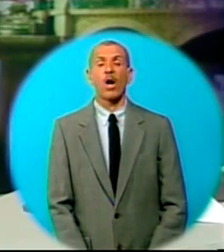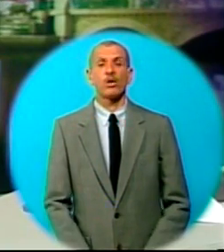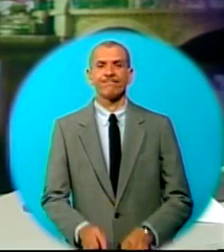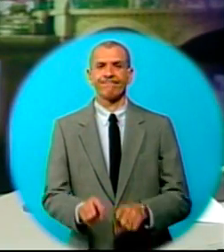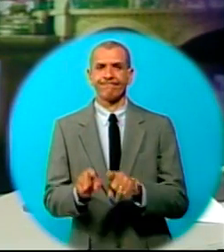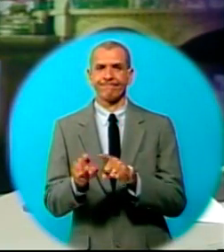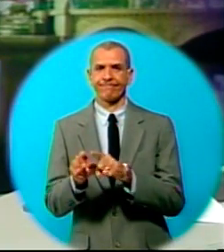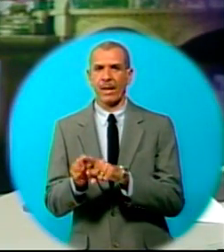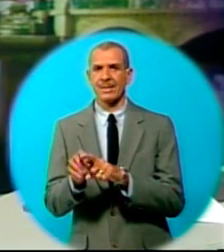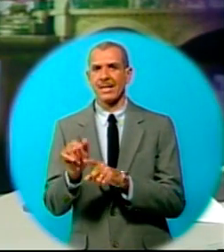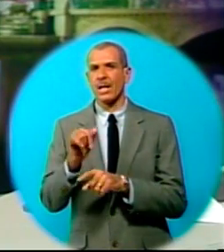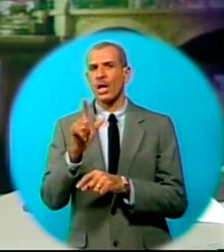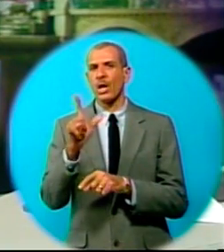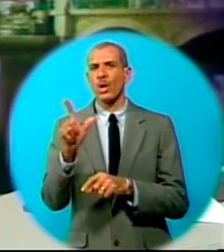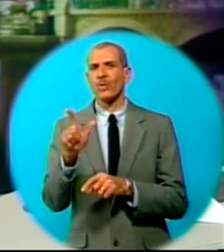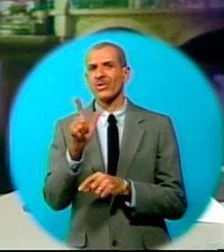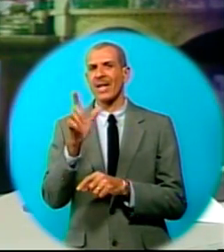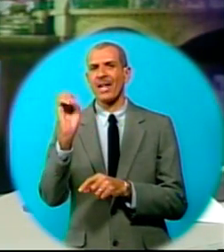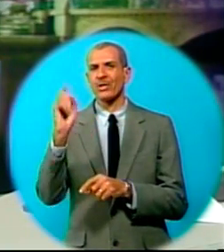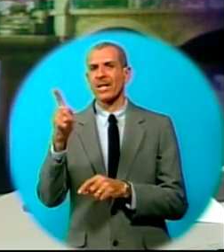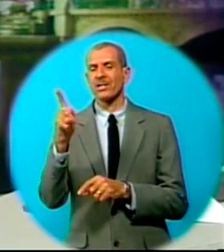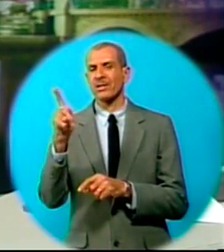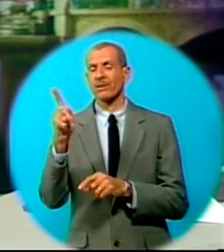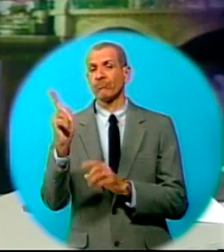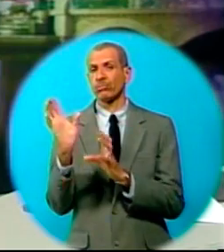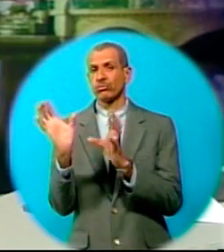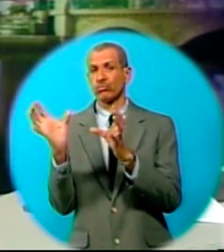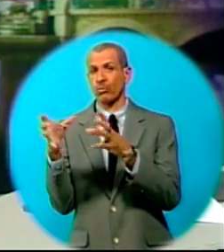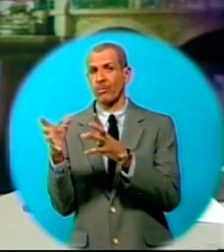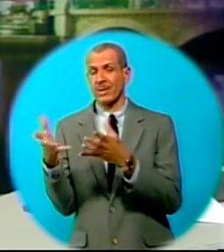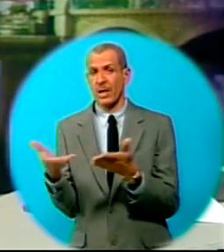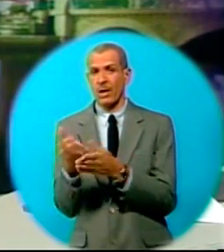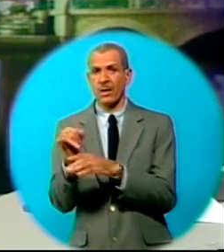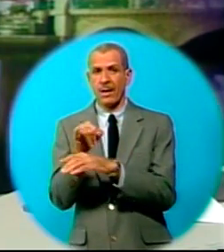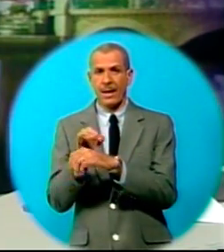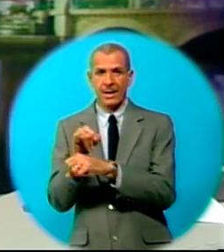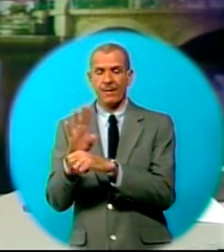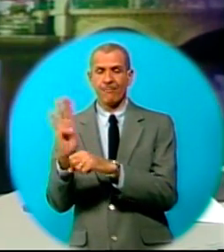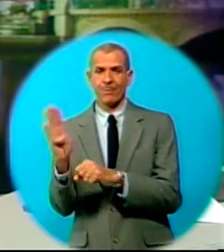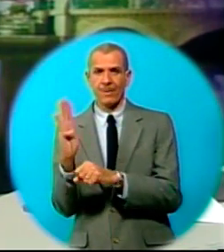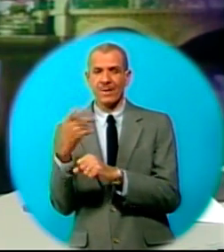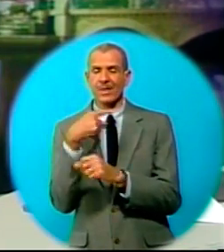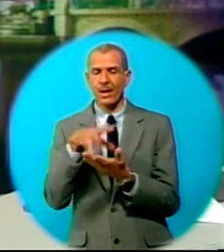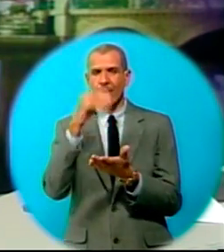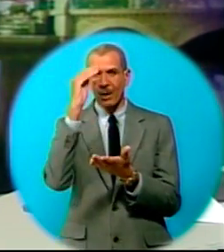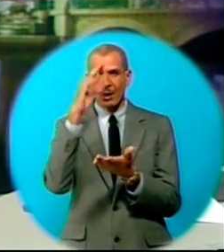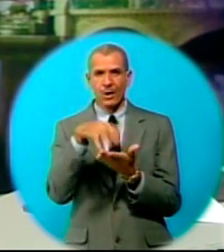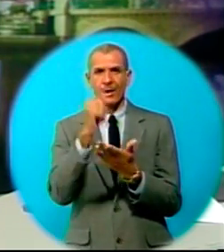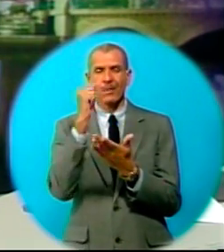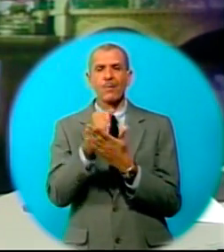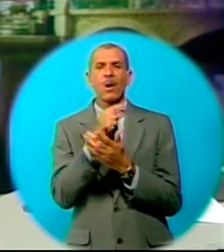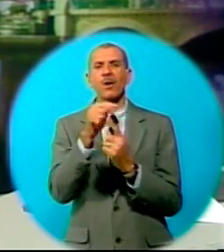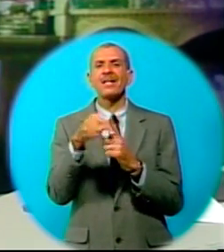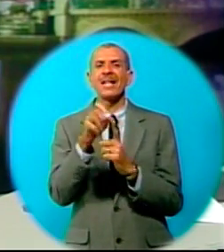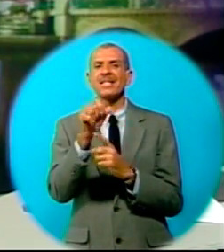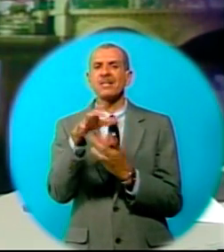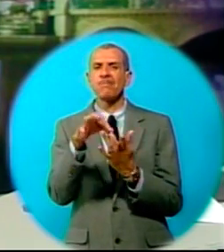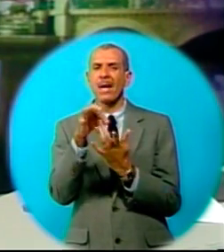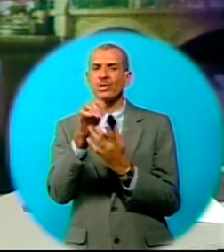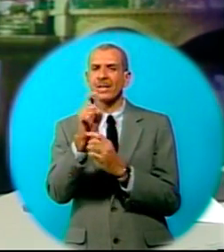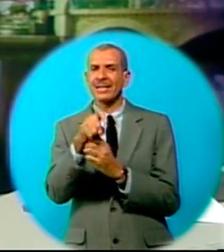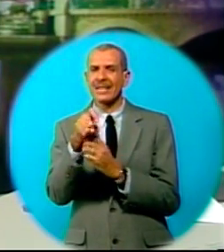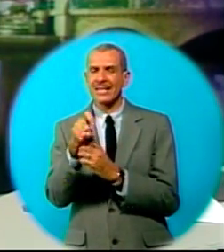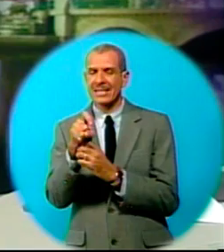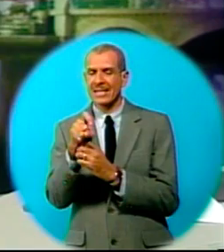Meanwhile, a St. Lucian education delegation is on the island to learn from this country firsthand on special needs education, among other